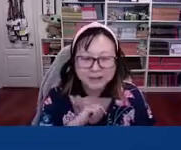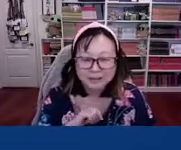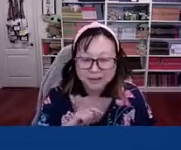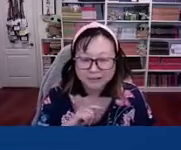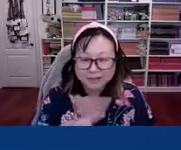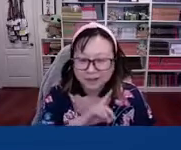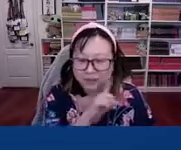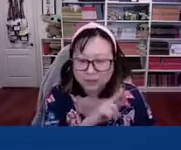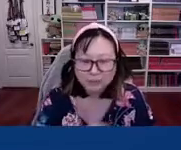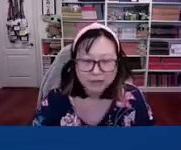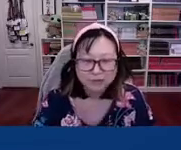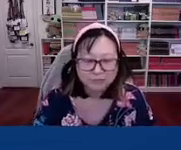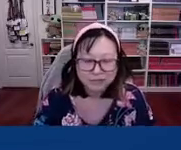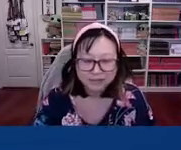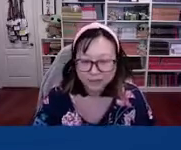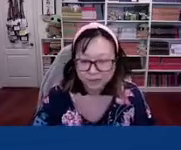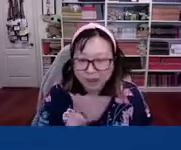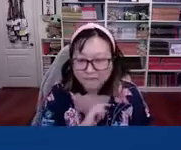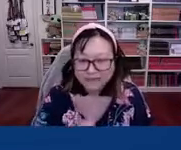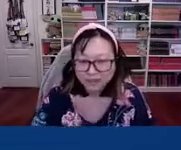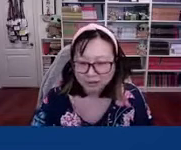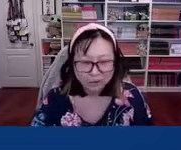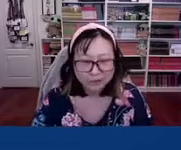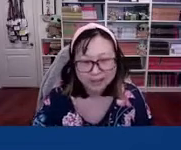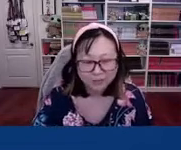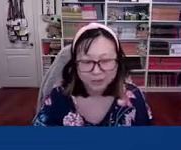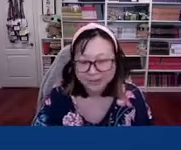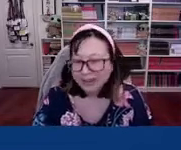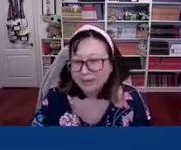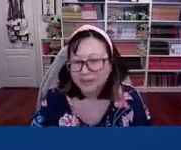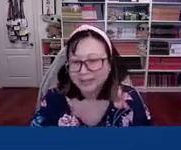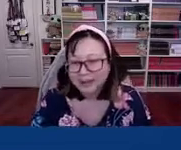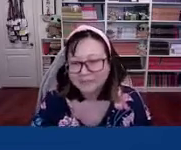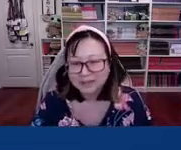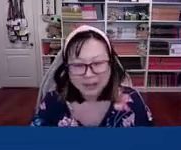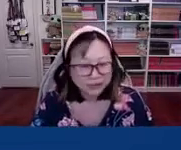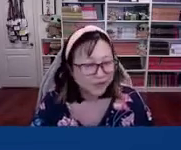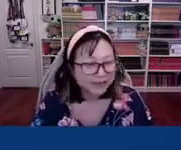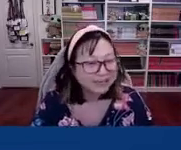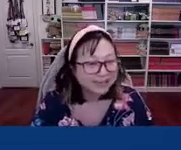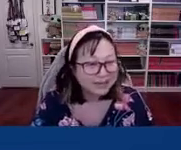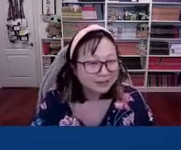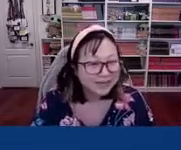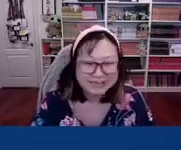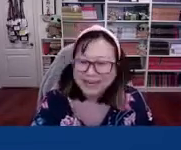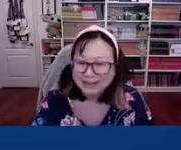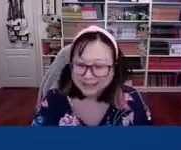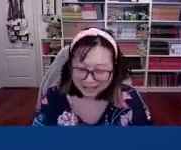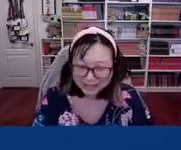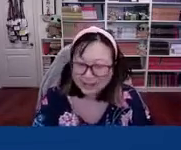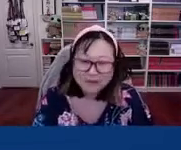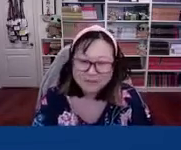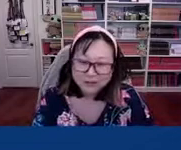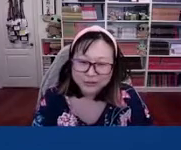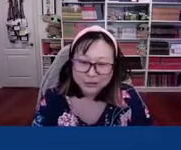Dr. David, as long as we remain your favorite CSU, I'm fine sharing you with the College of Ed at San Jose State.